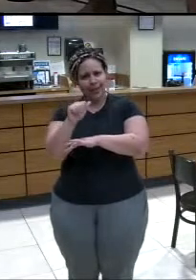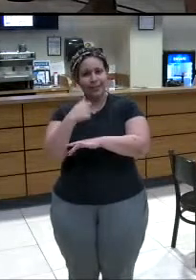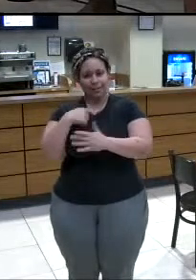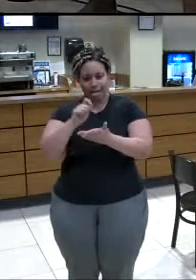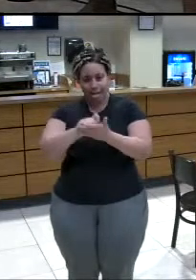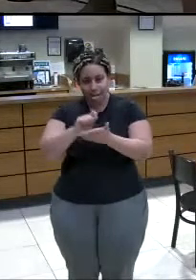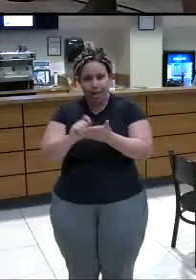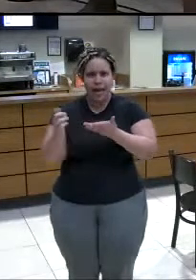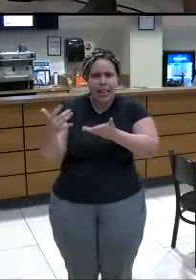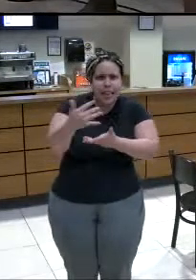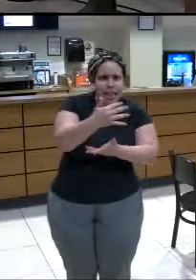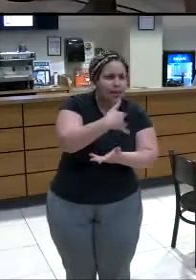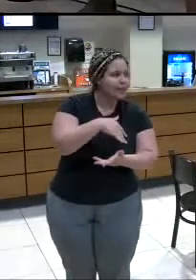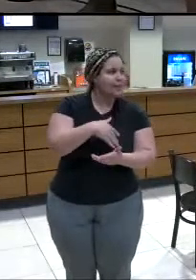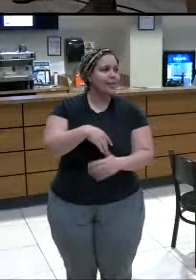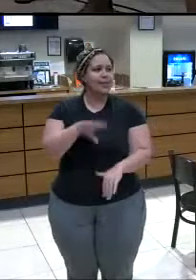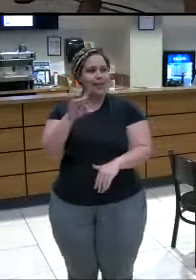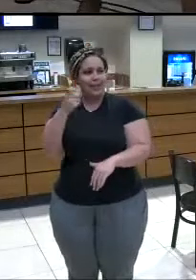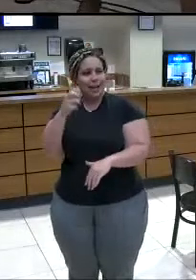Dr. Harris.